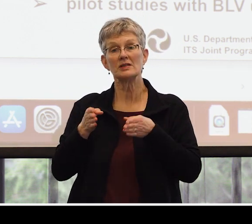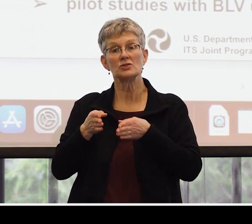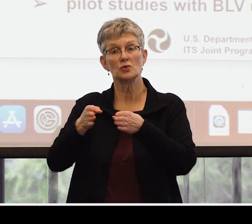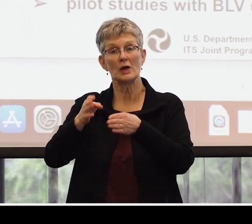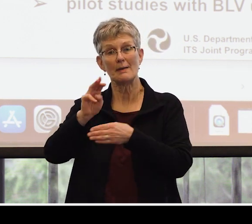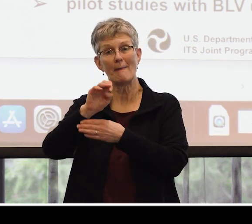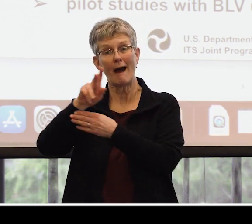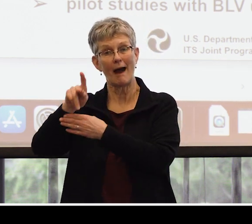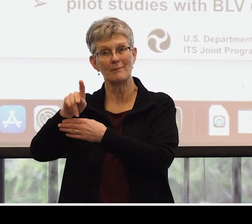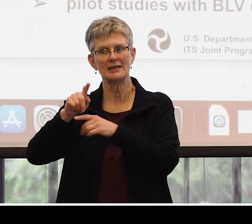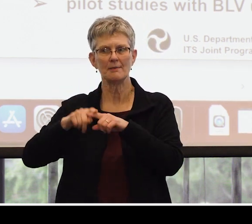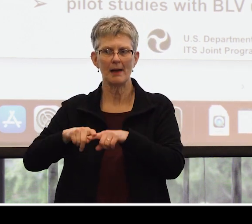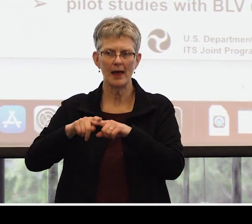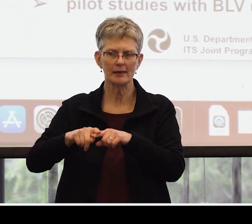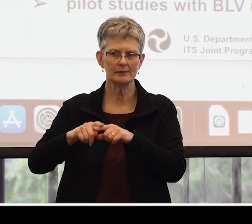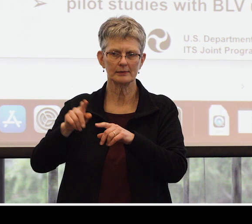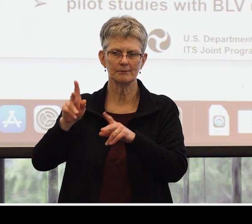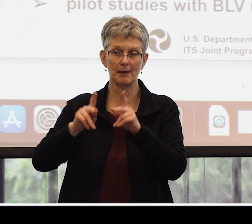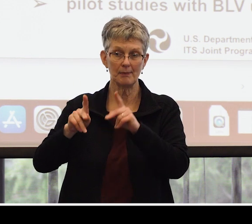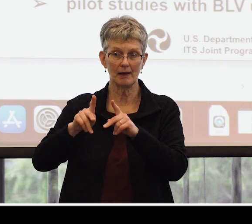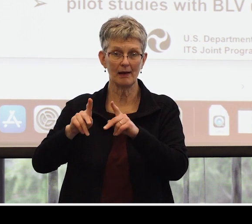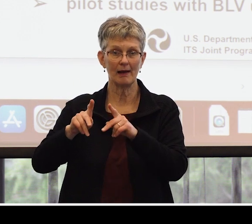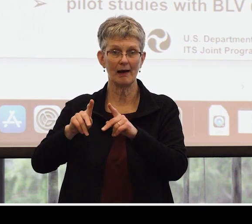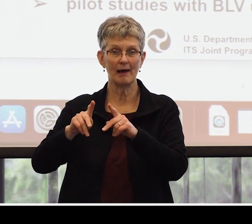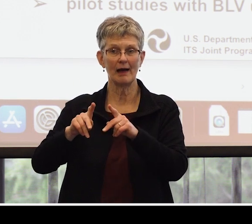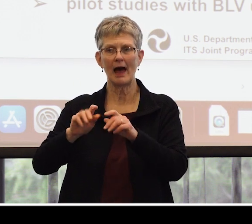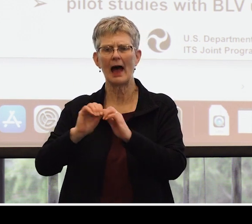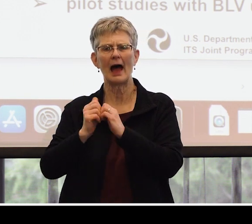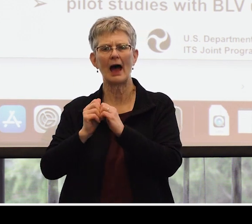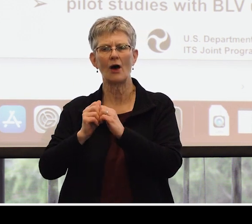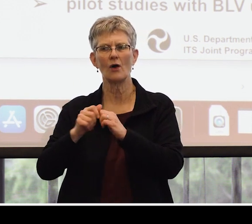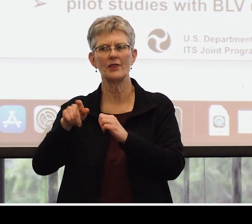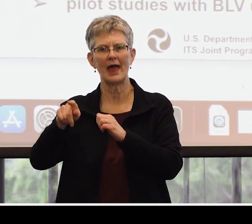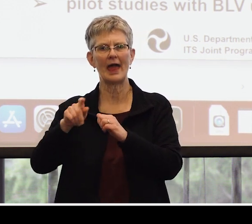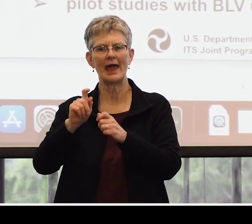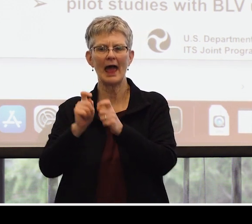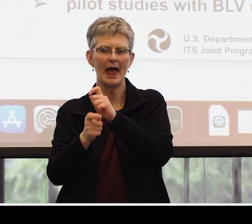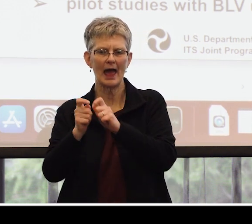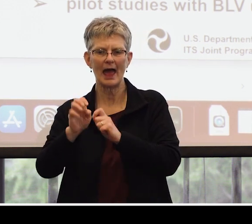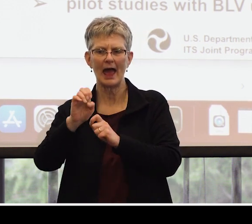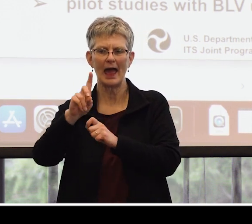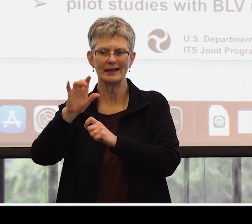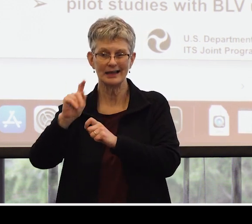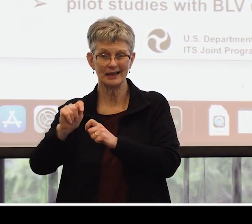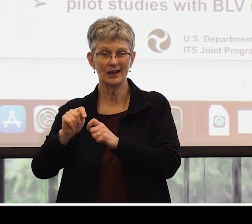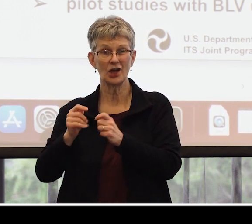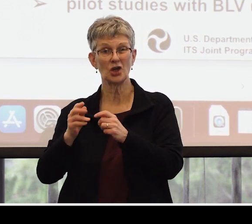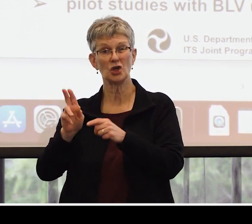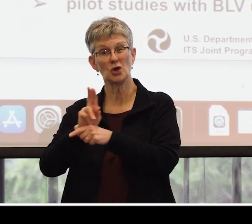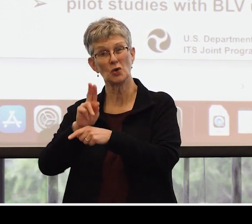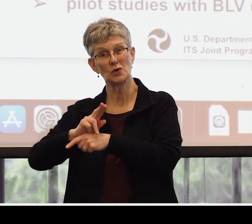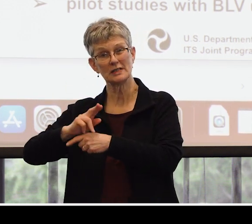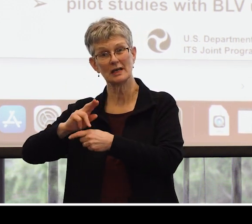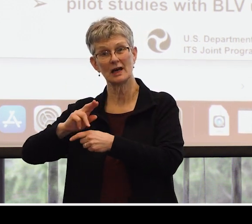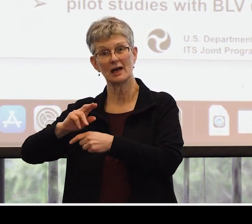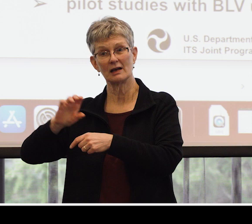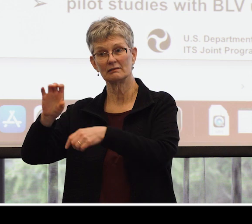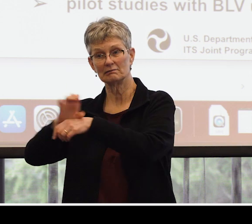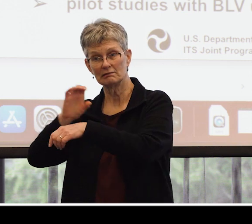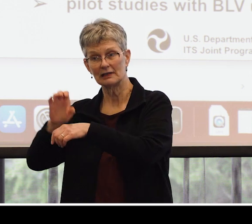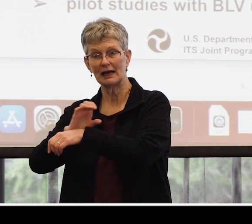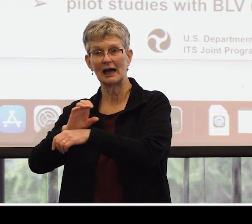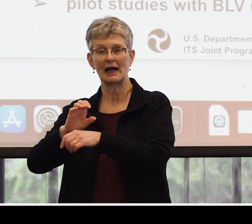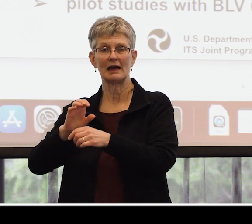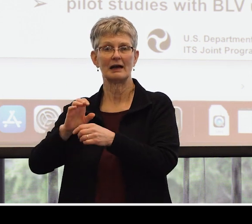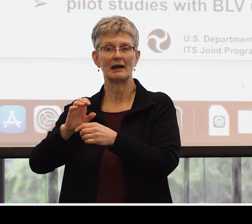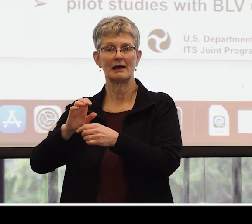are using. So if they're using like a desktop editing application, then typically it's just aerial imagery, and so